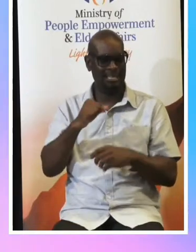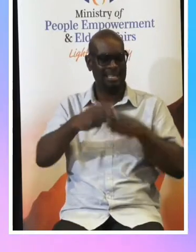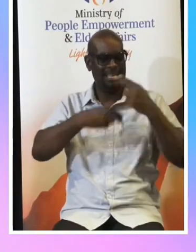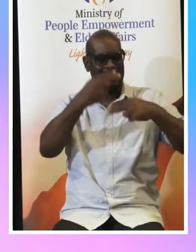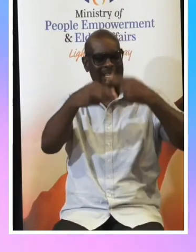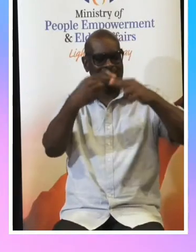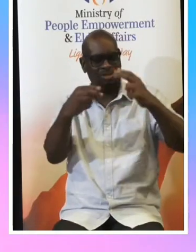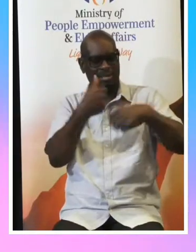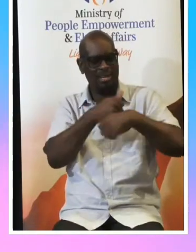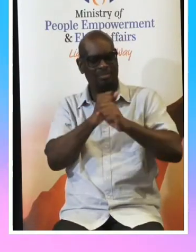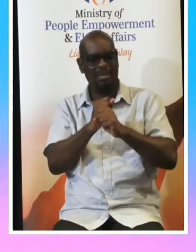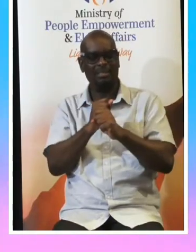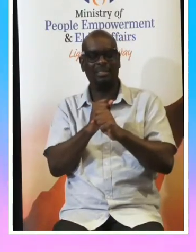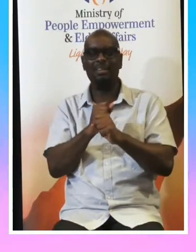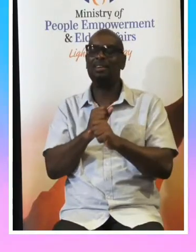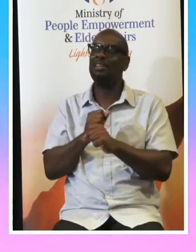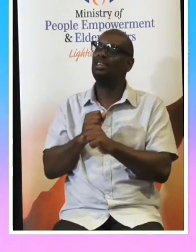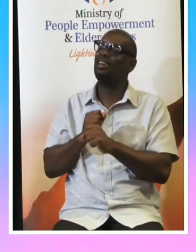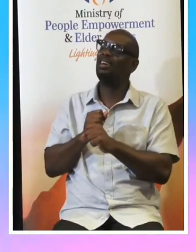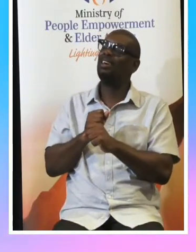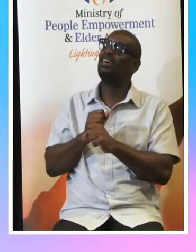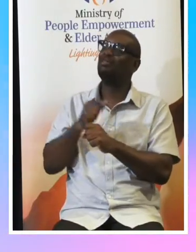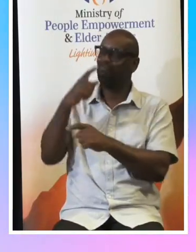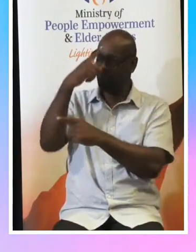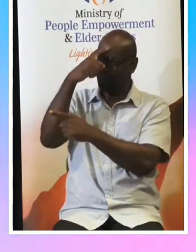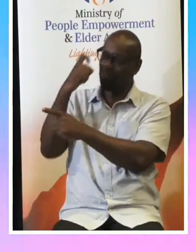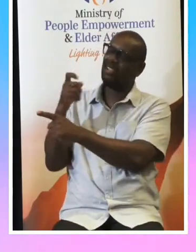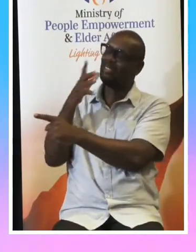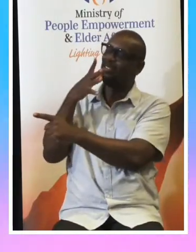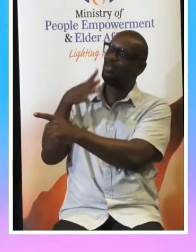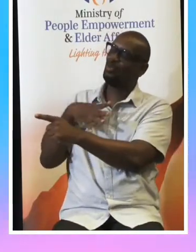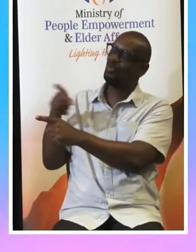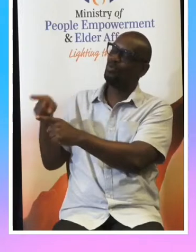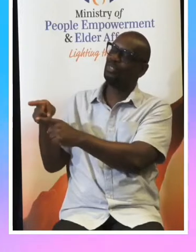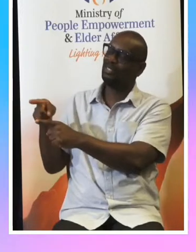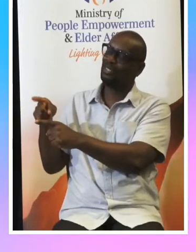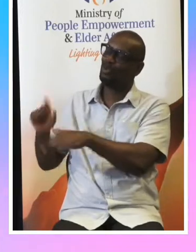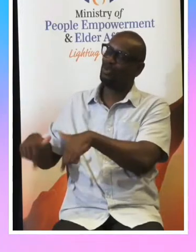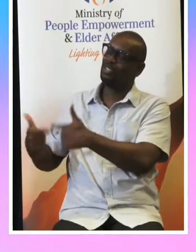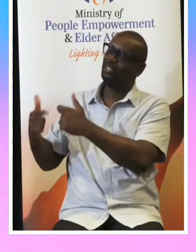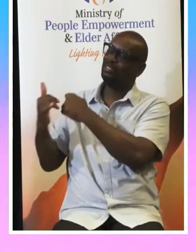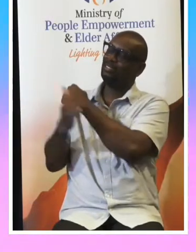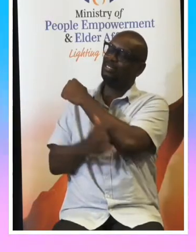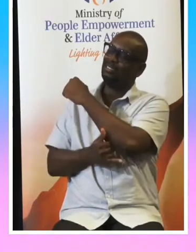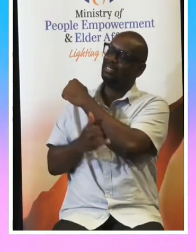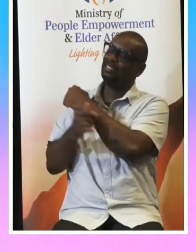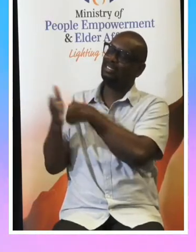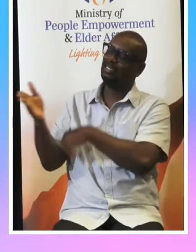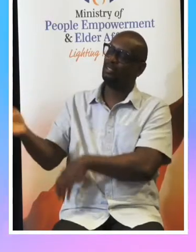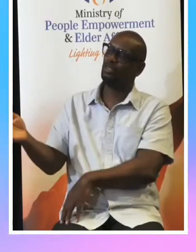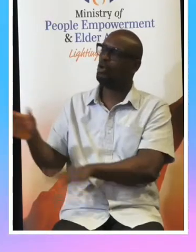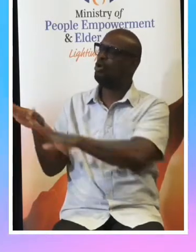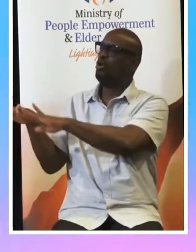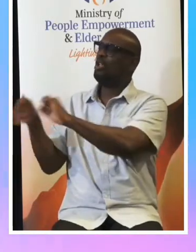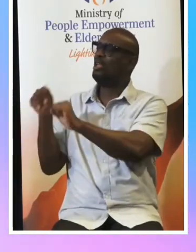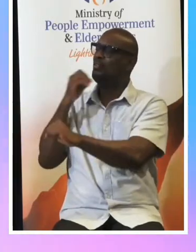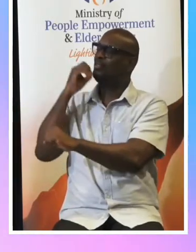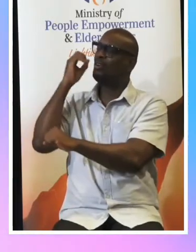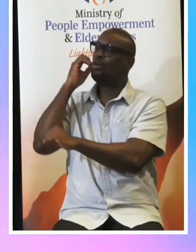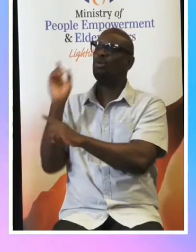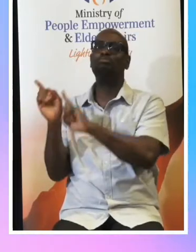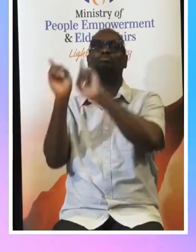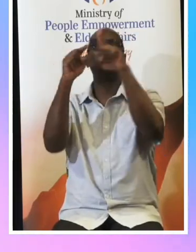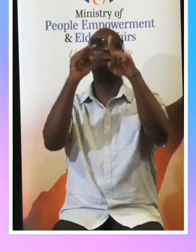the country, a woman who left her own to find work in other fields, the baby of a